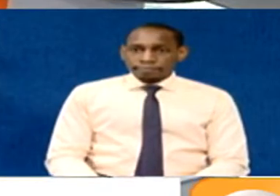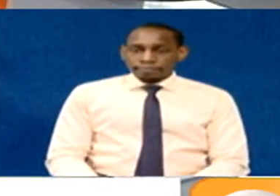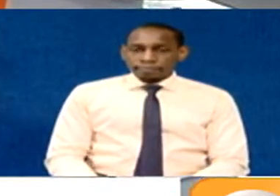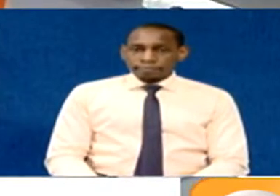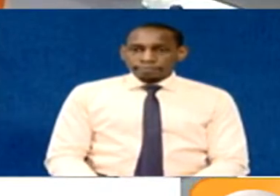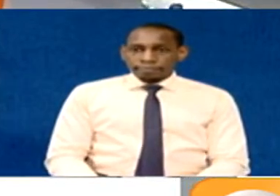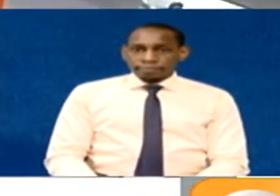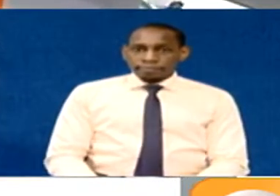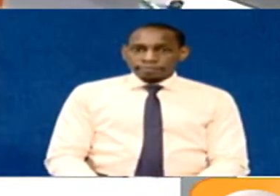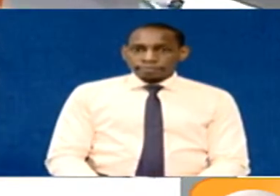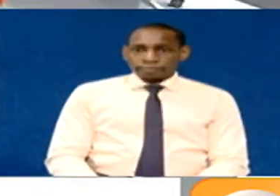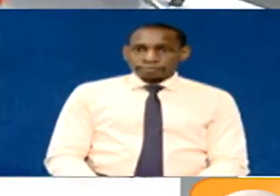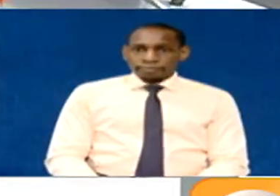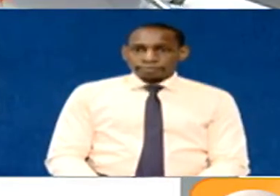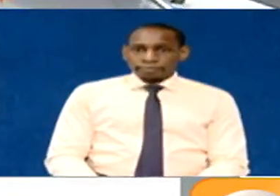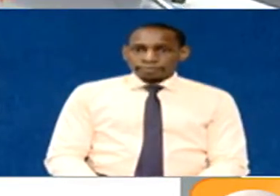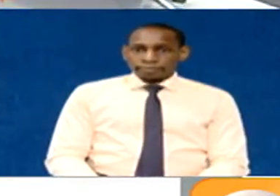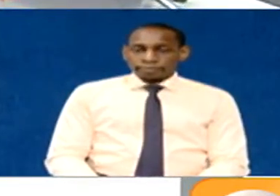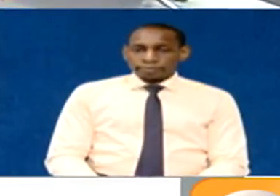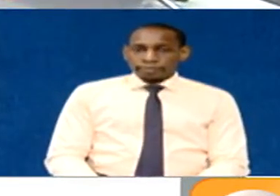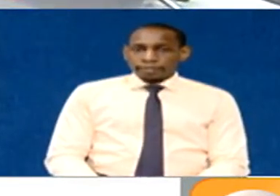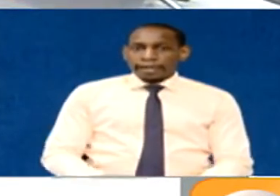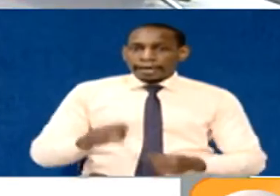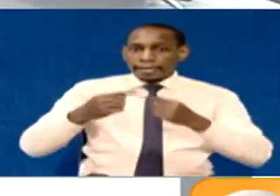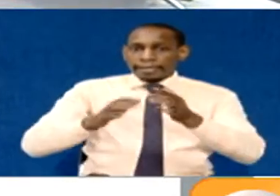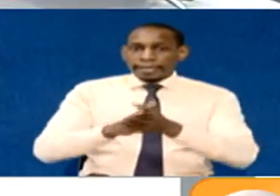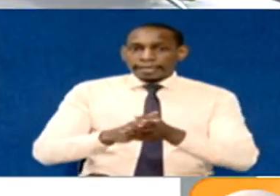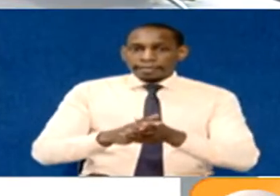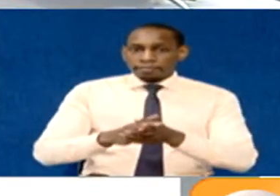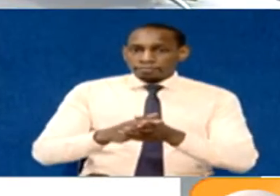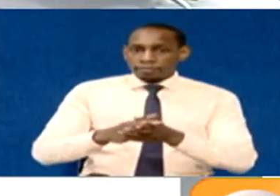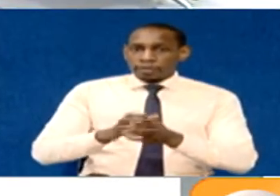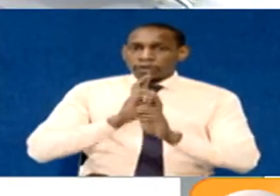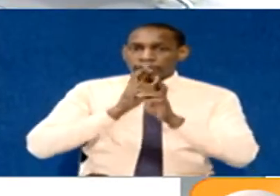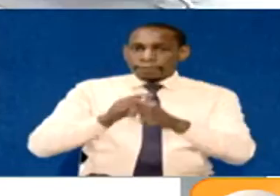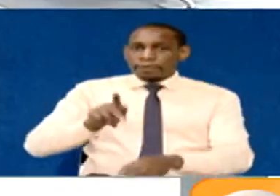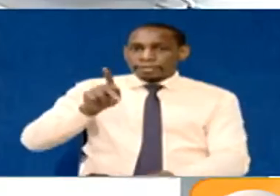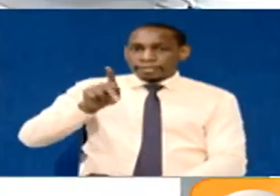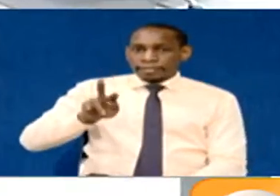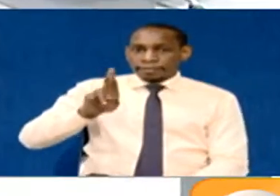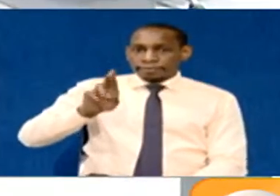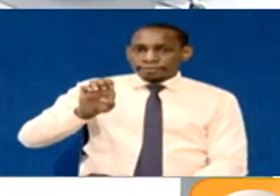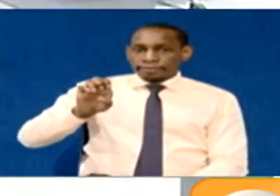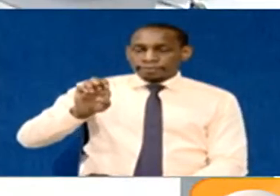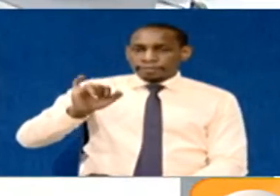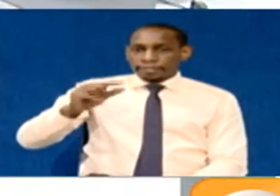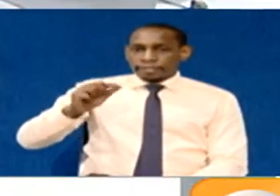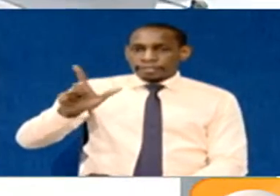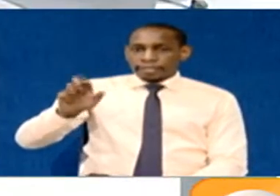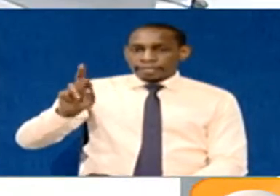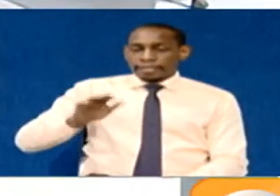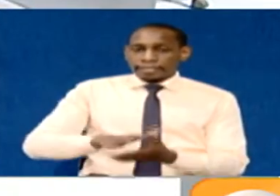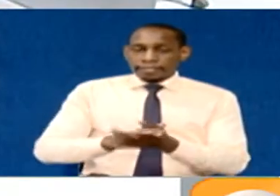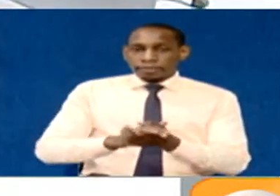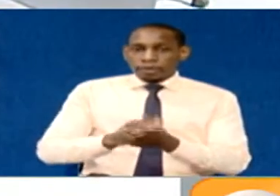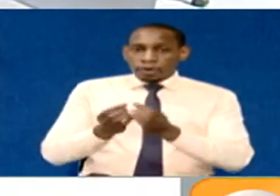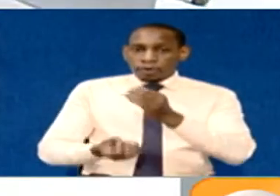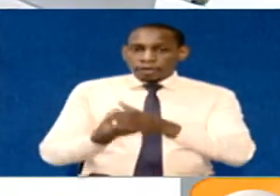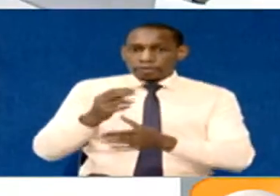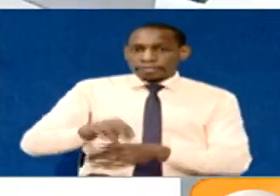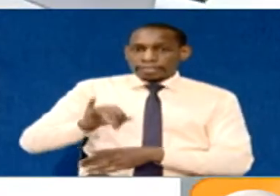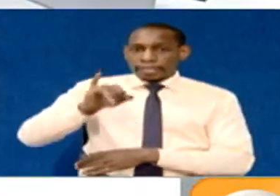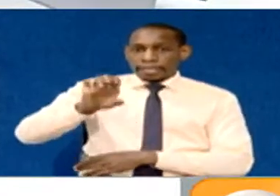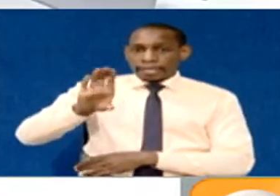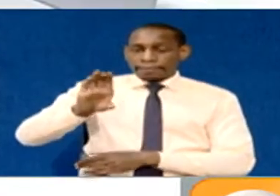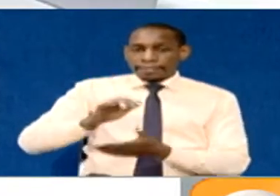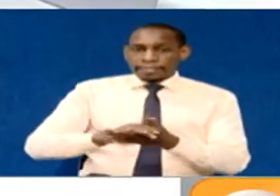Shije was talking about, they said it's not paramount. He even talks about what the Krigler report said, that the IEBC fully constituted should be in place 2 years to an election. Mm-hmm,